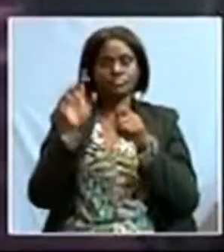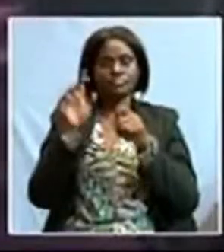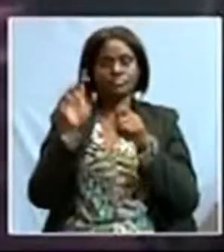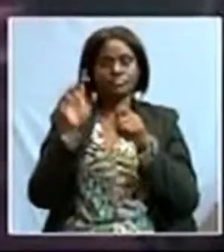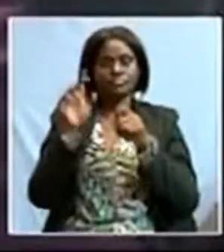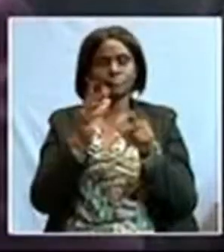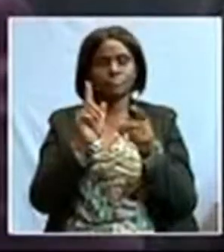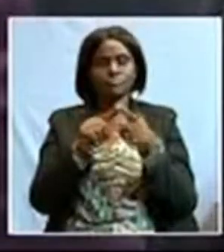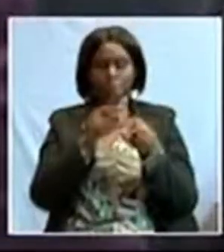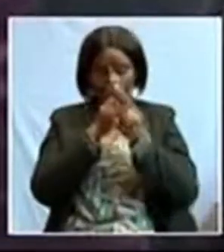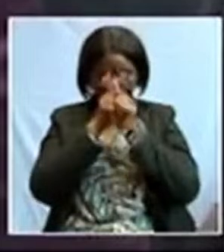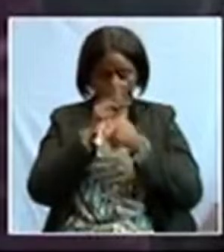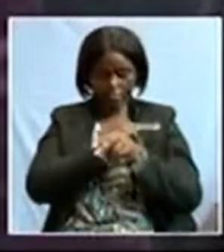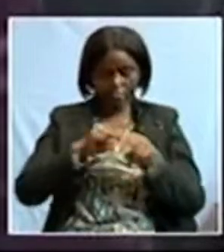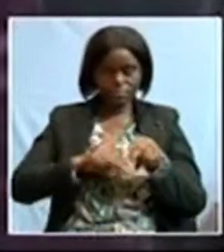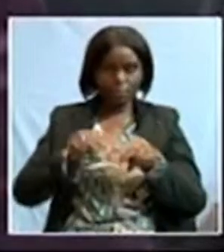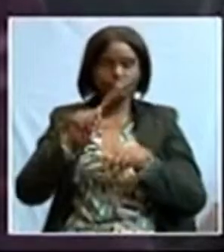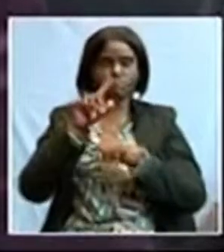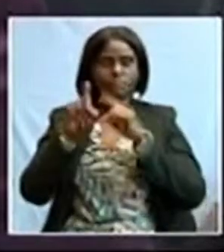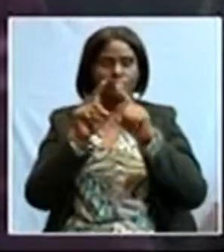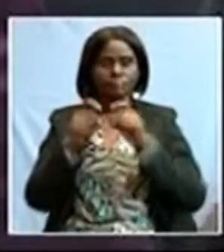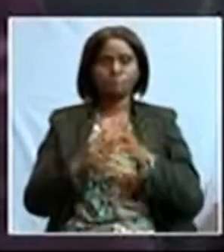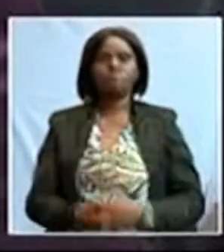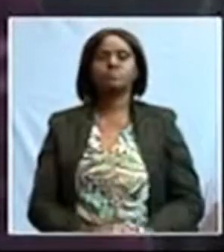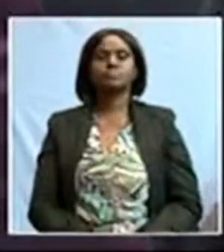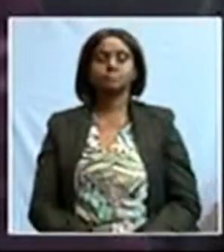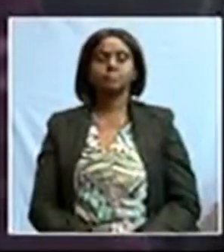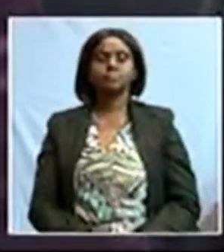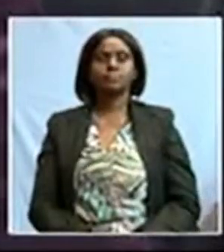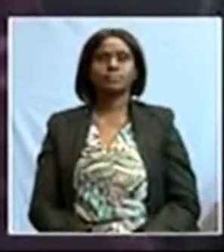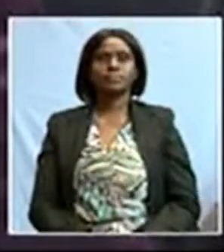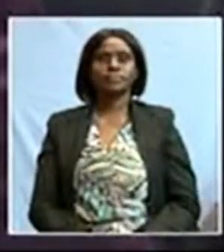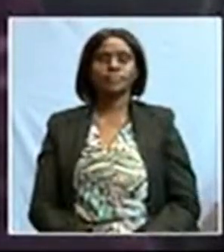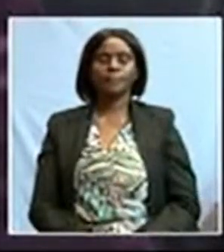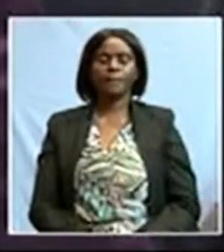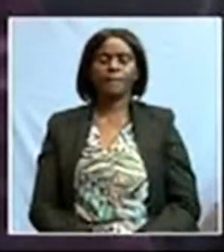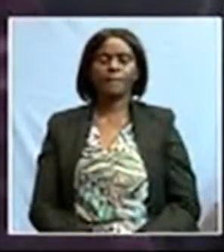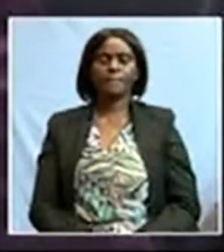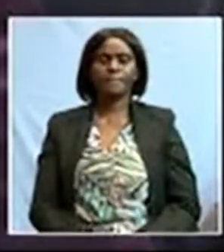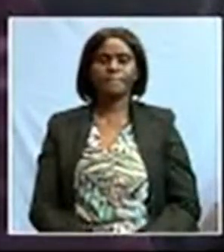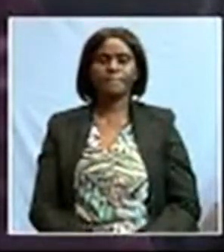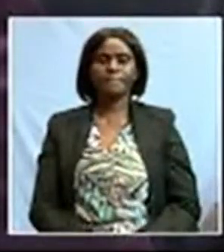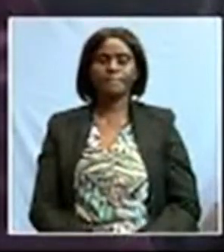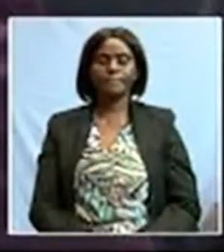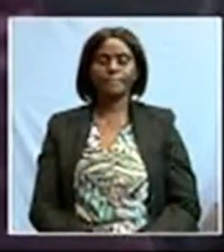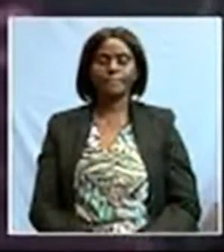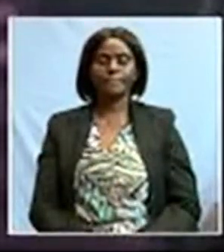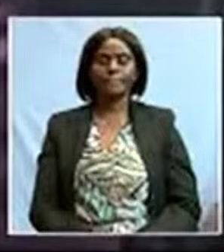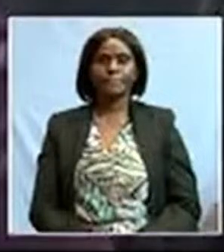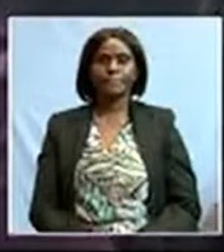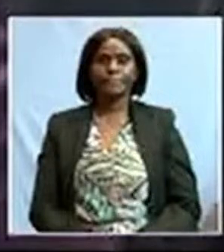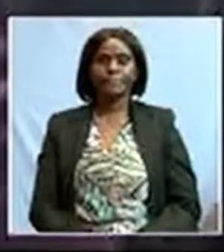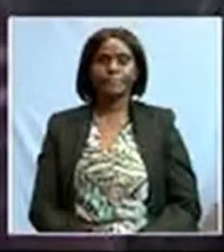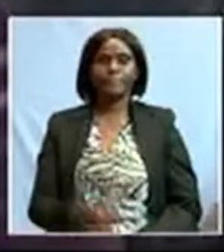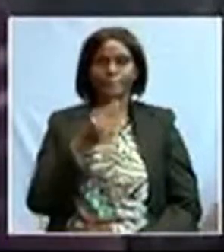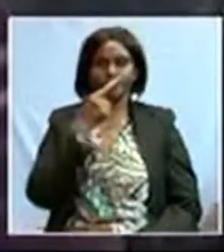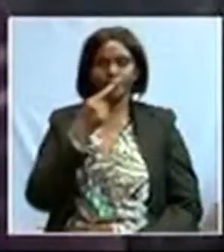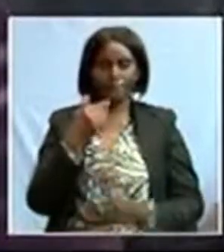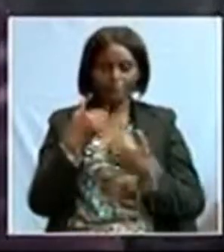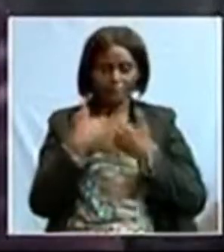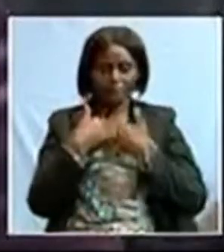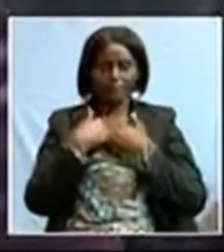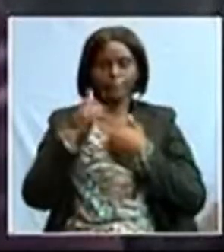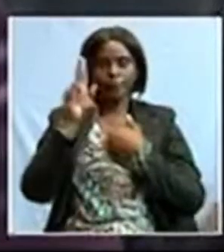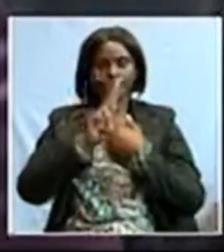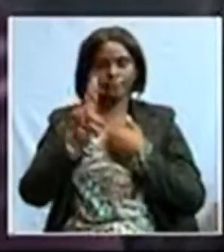Honorable Mulunda's question, when he questioned the evidence on these 8 wards where she has said they've used